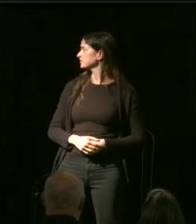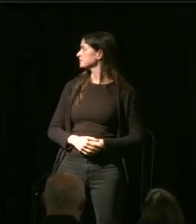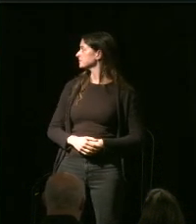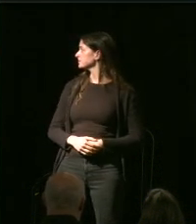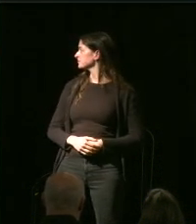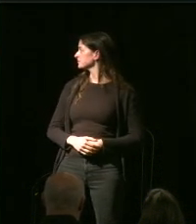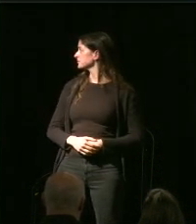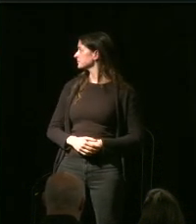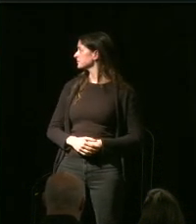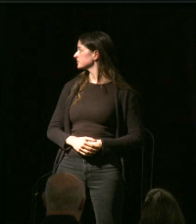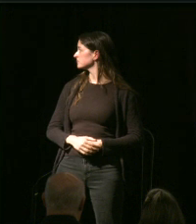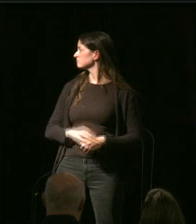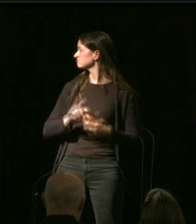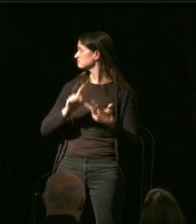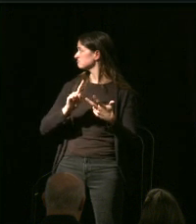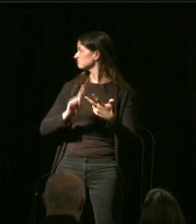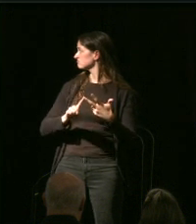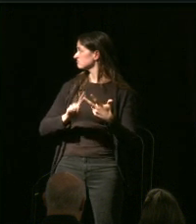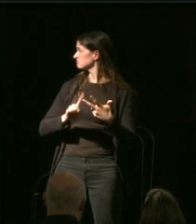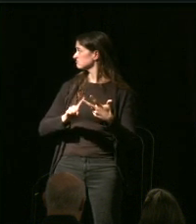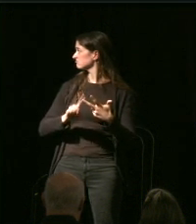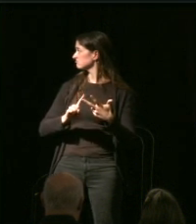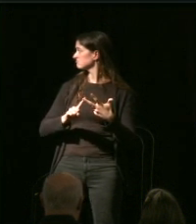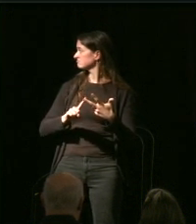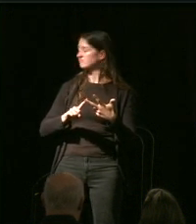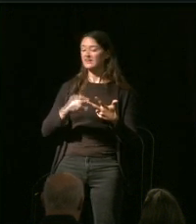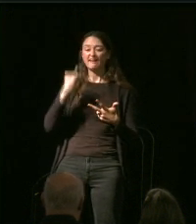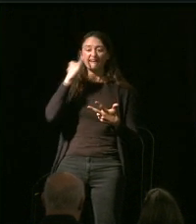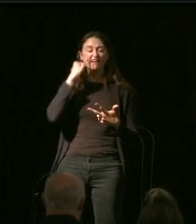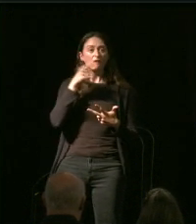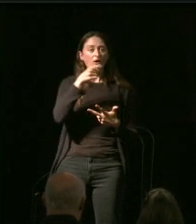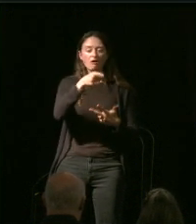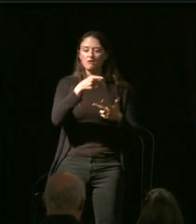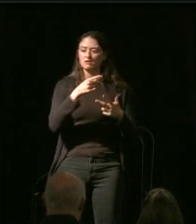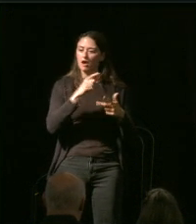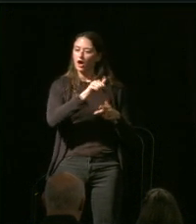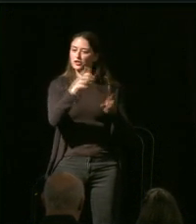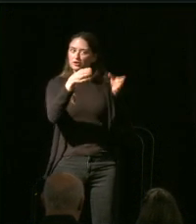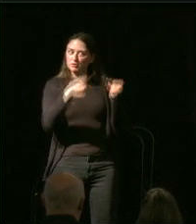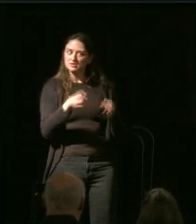genetic type and might have some especially similar symptoms as you.